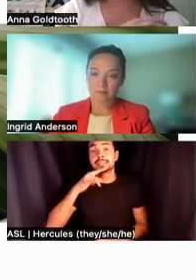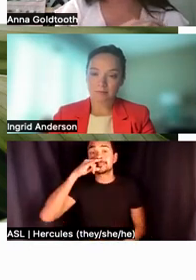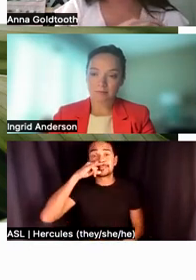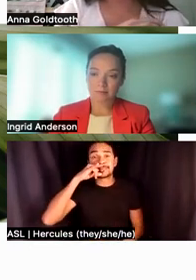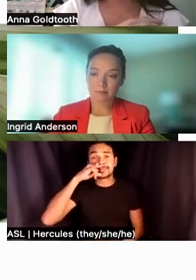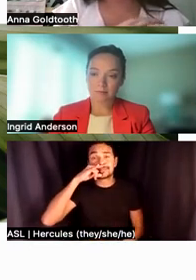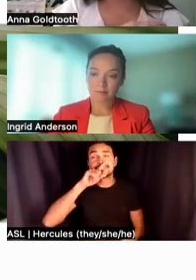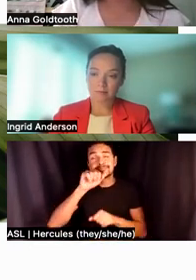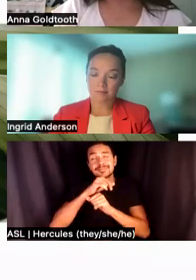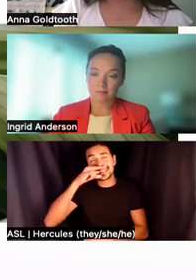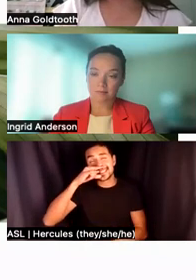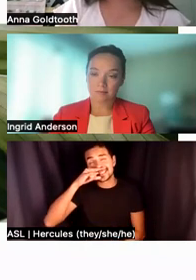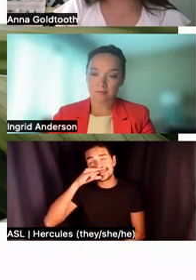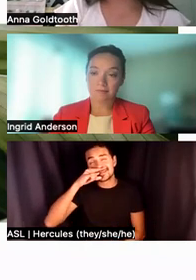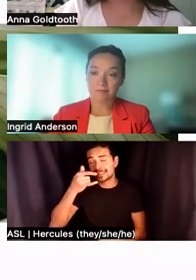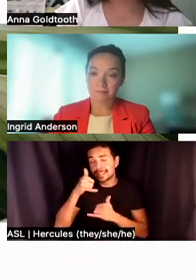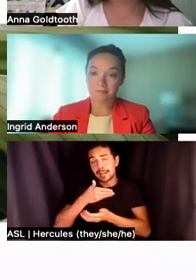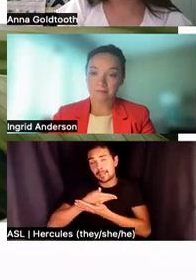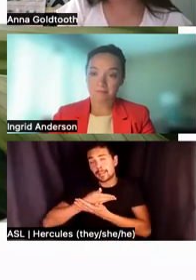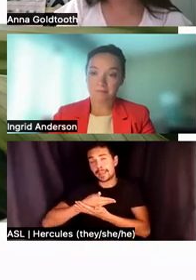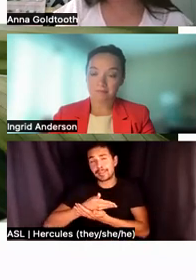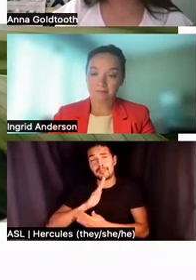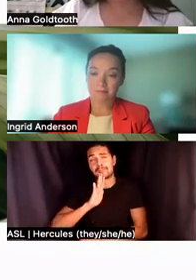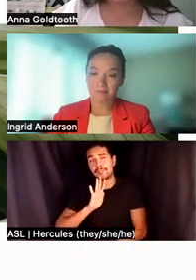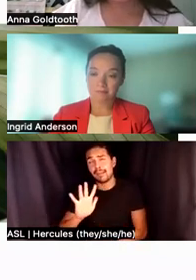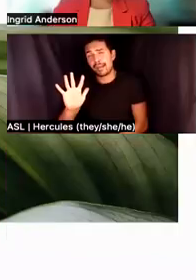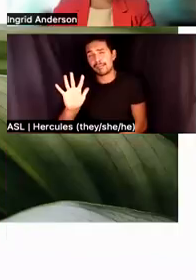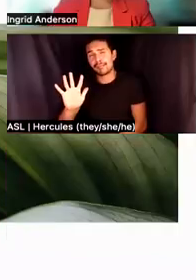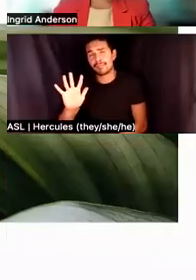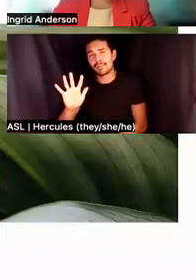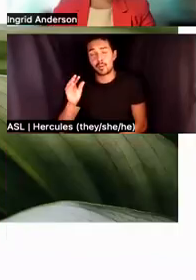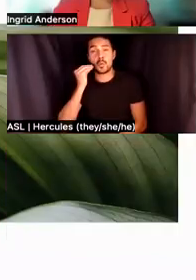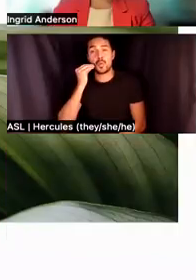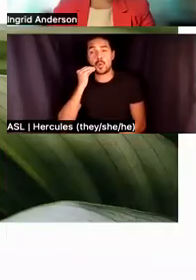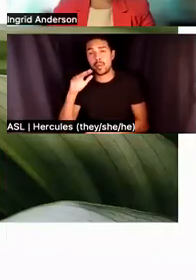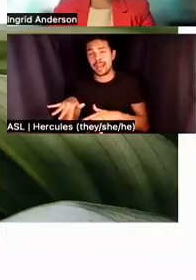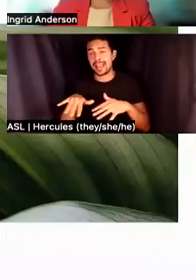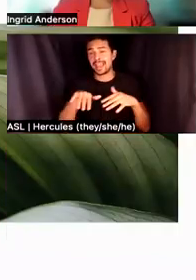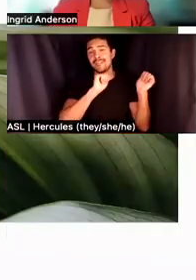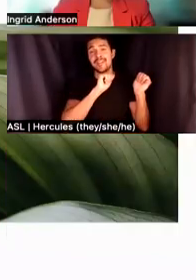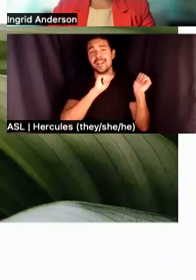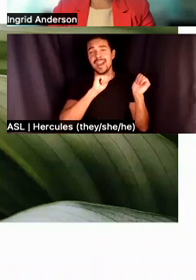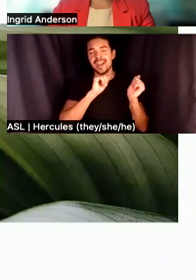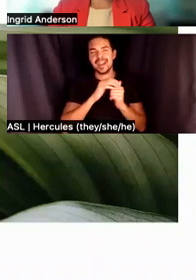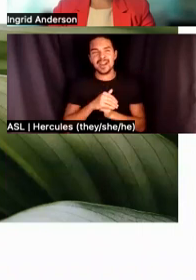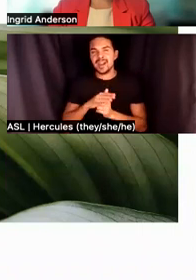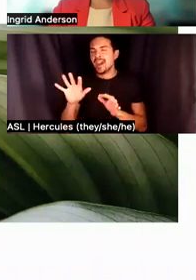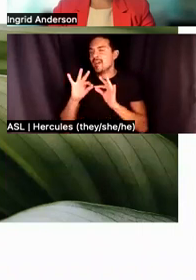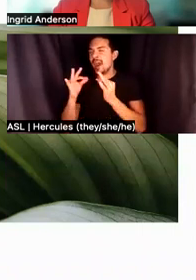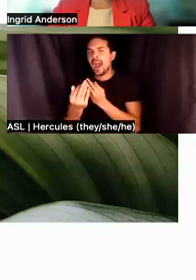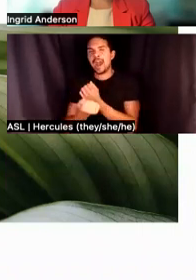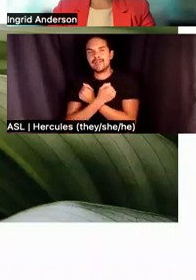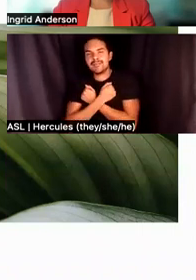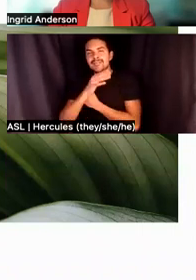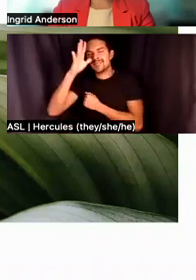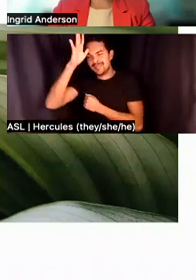literally still babies, 5 years old, leaving their home, leaving their comfort and loving parenting